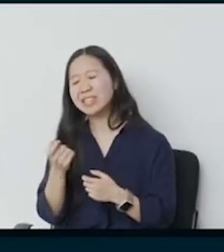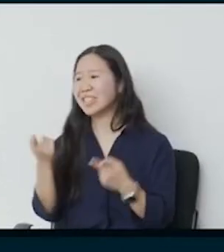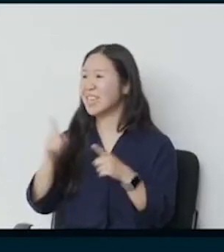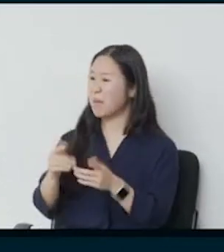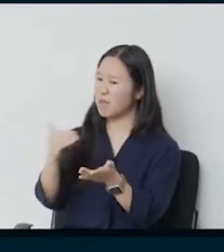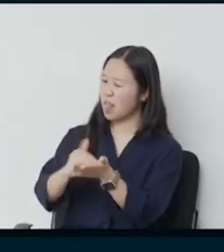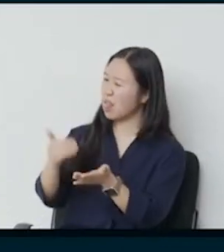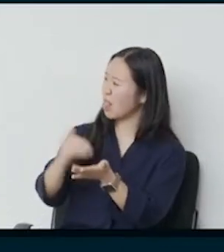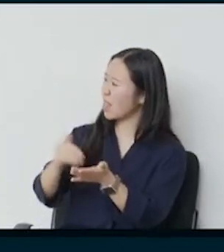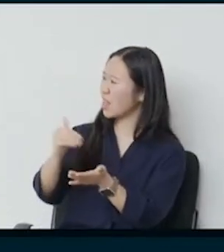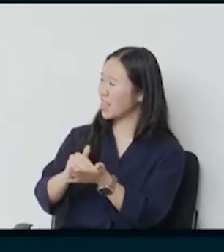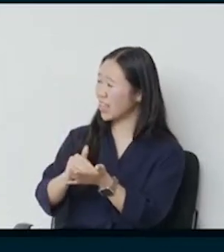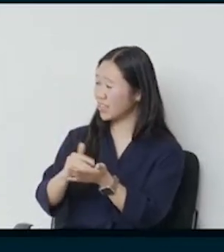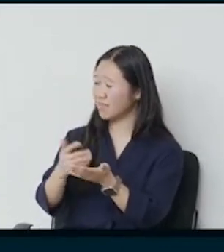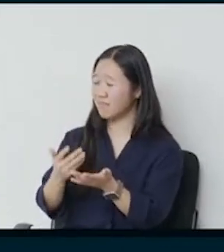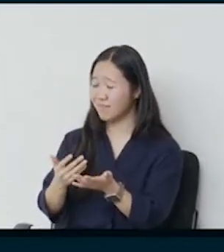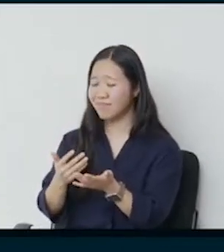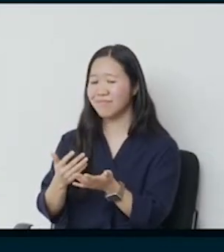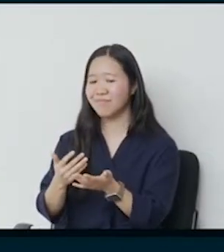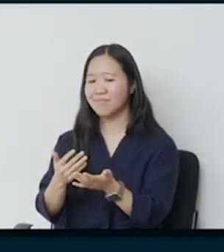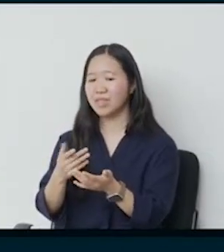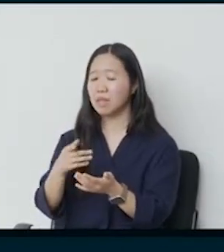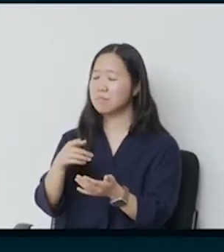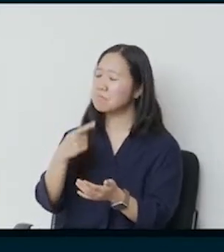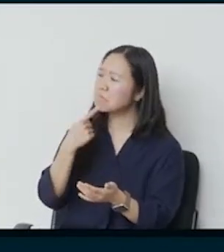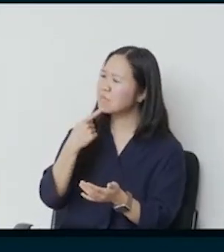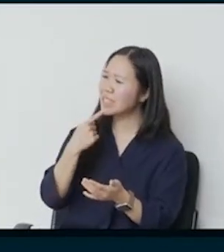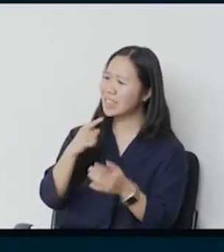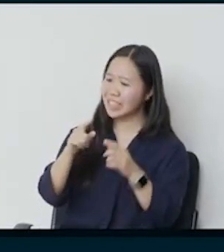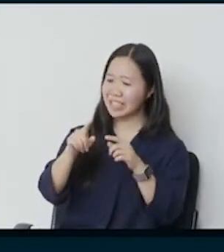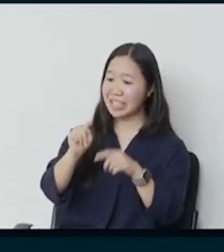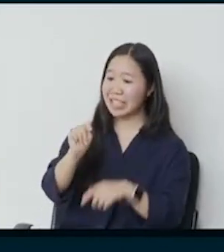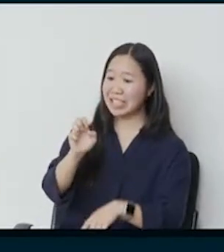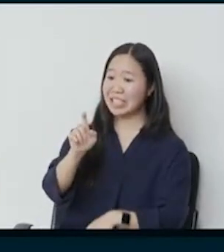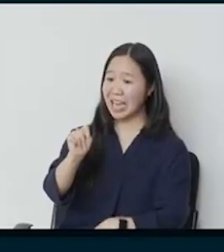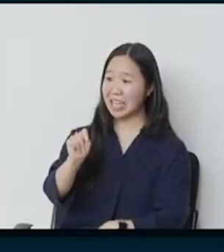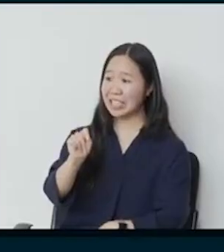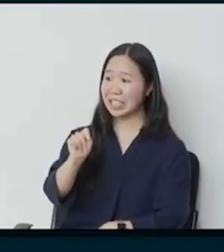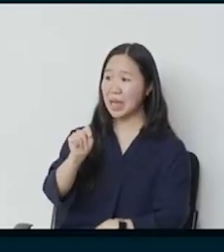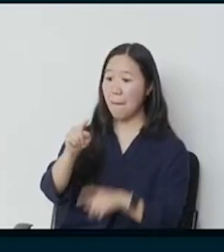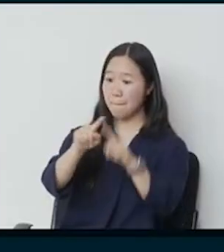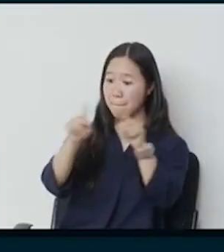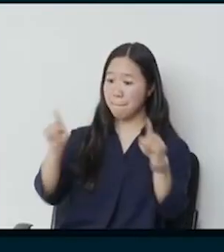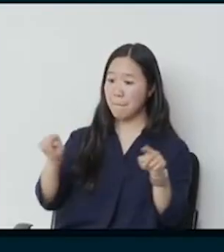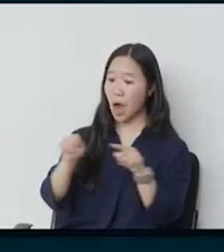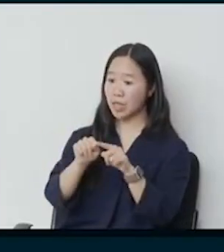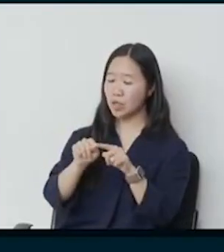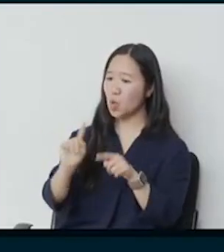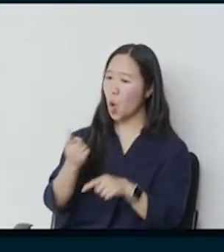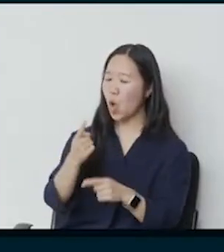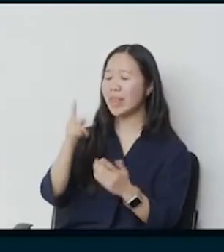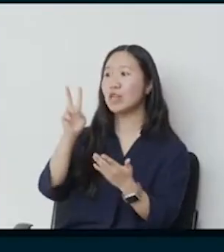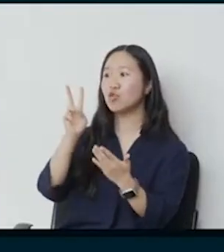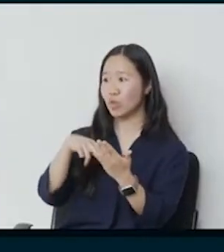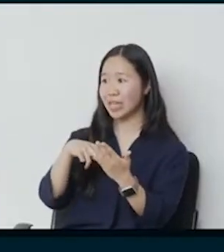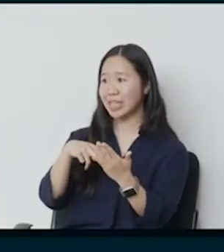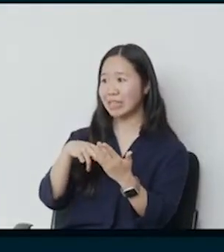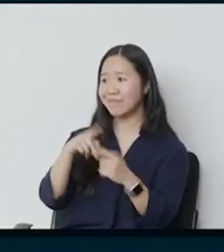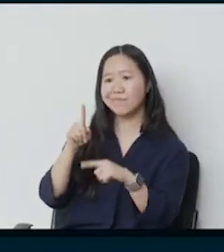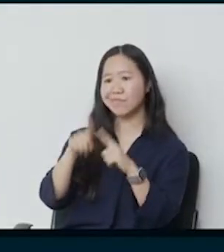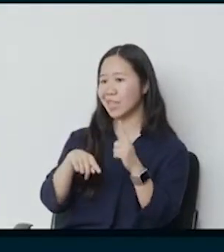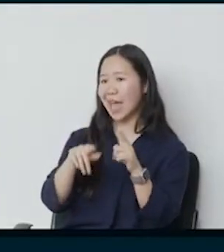with this text box? She said, the text box is supposed to be read-only. You're not supposed to be able to edit it. You can't type in it. It's